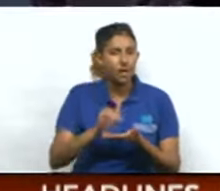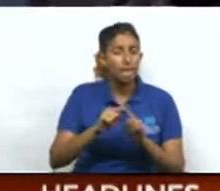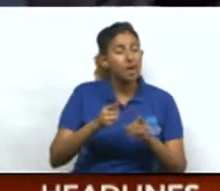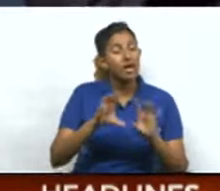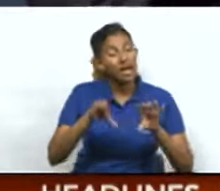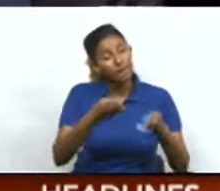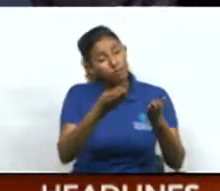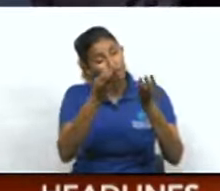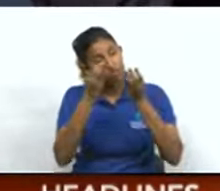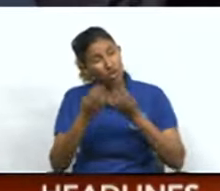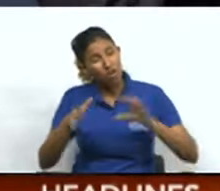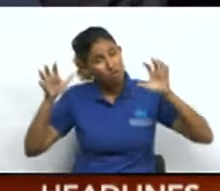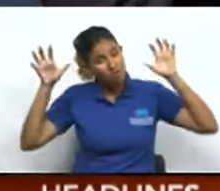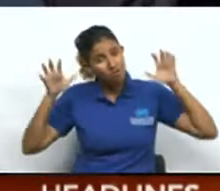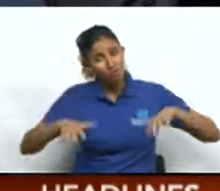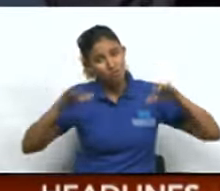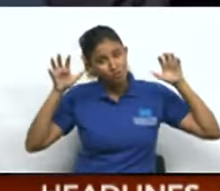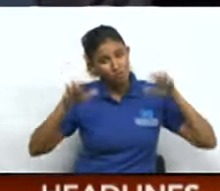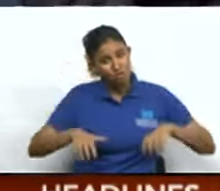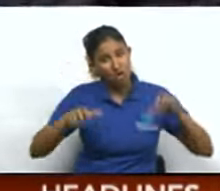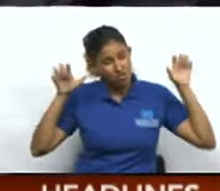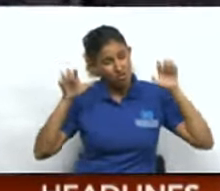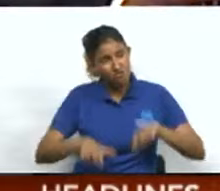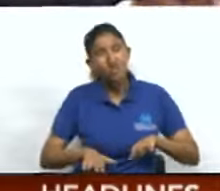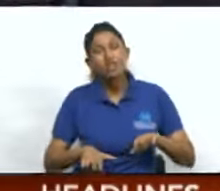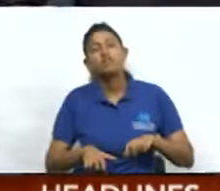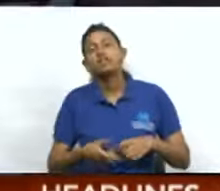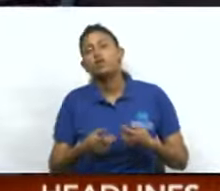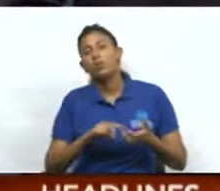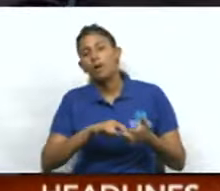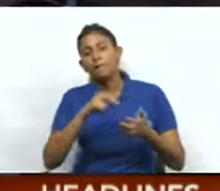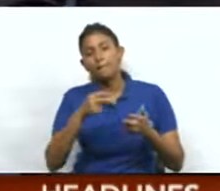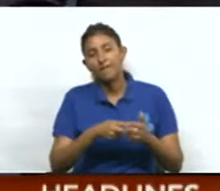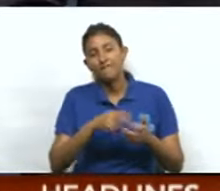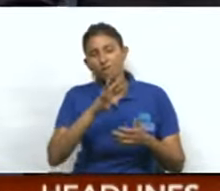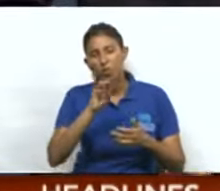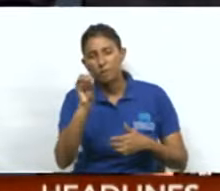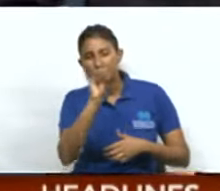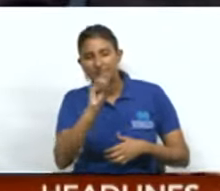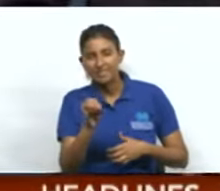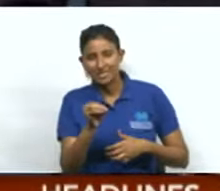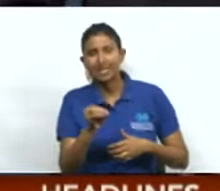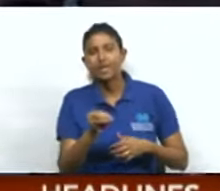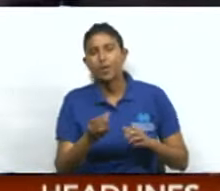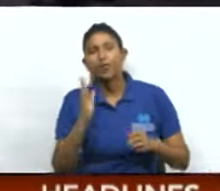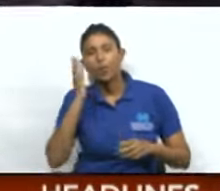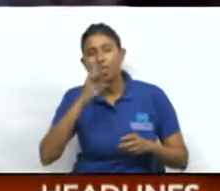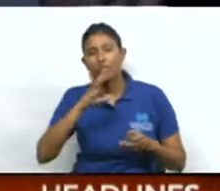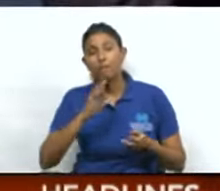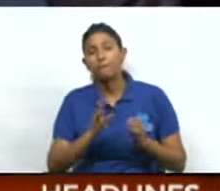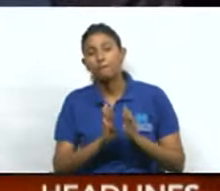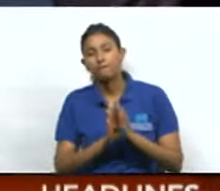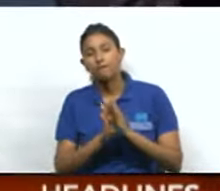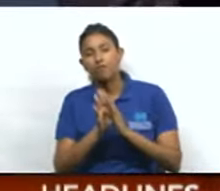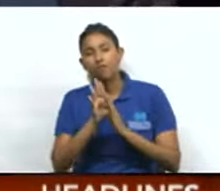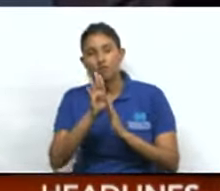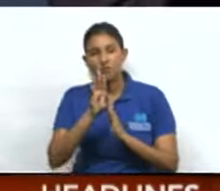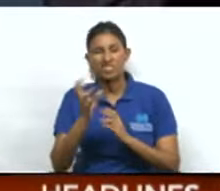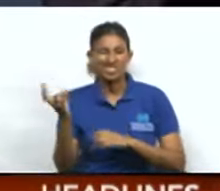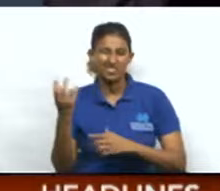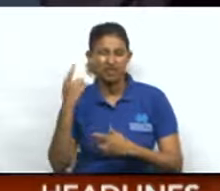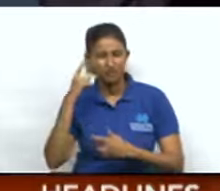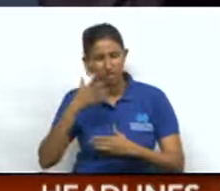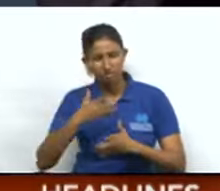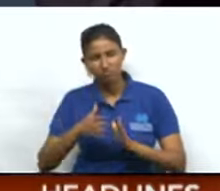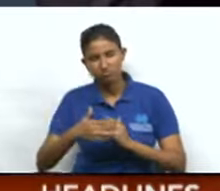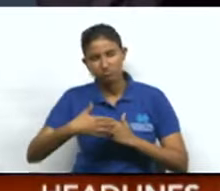parts of Central America, the National Hurricane Center giving it a 40% chance of development over the next 7 days. And you can see a lot of scattered